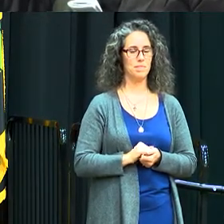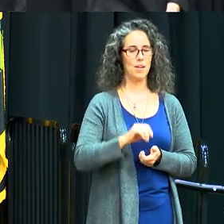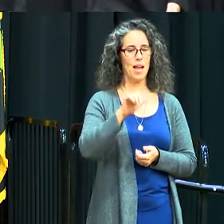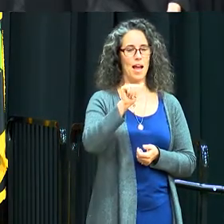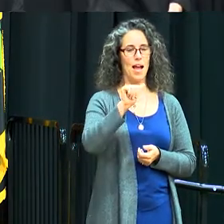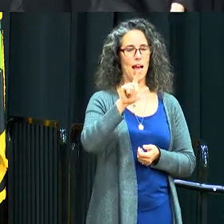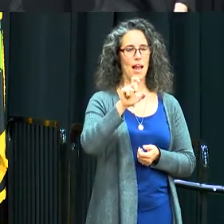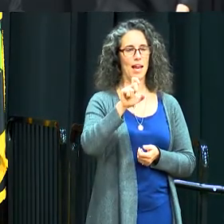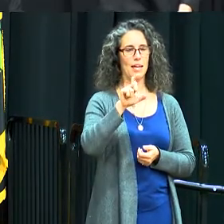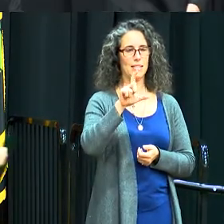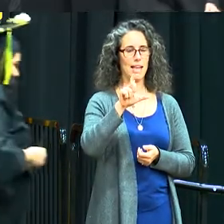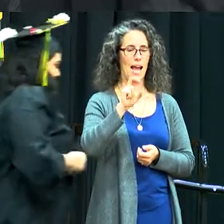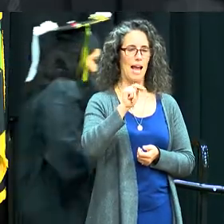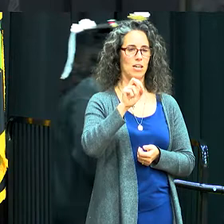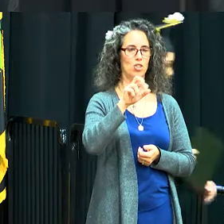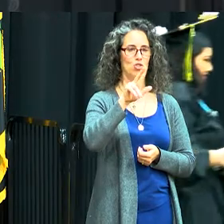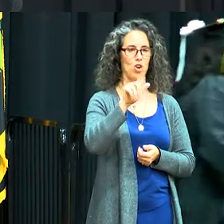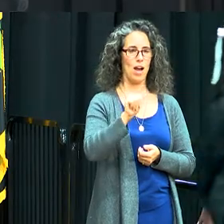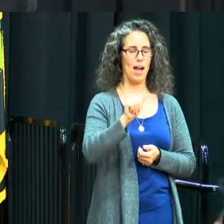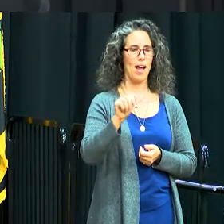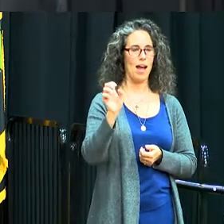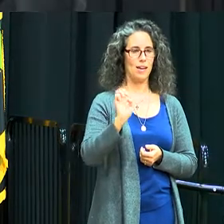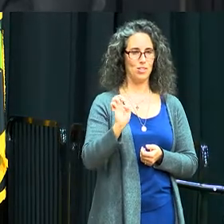Alexandra Joan Esser.